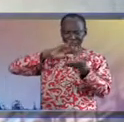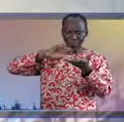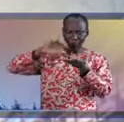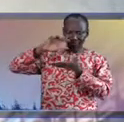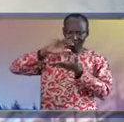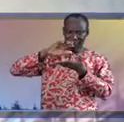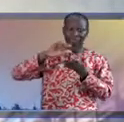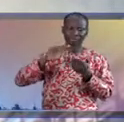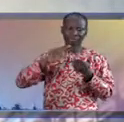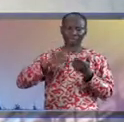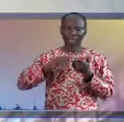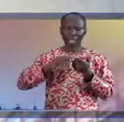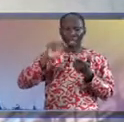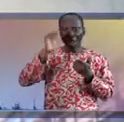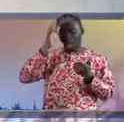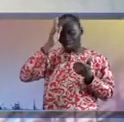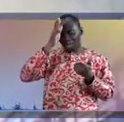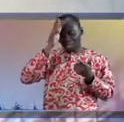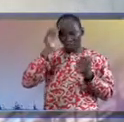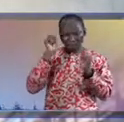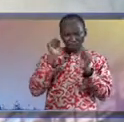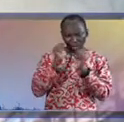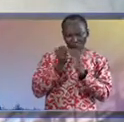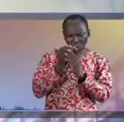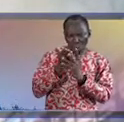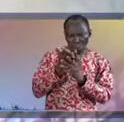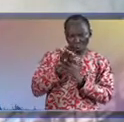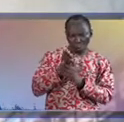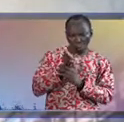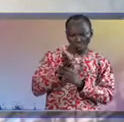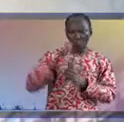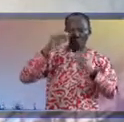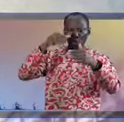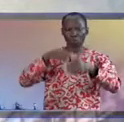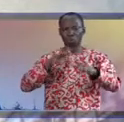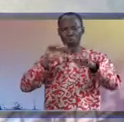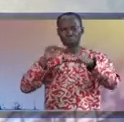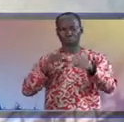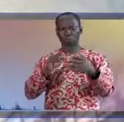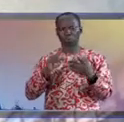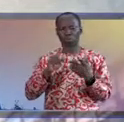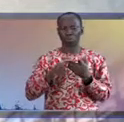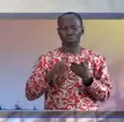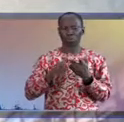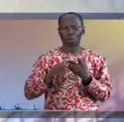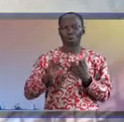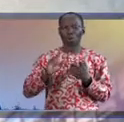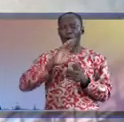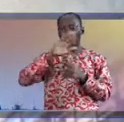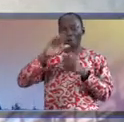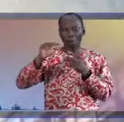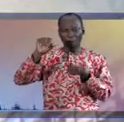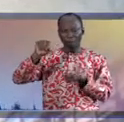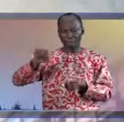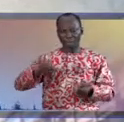were baptized into Moses in the cloud and in the sea.